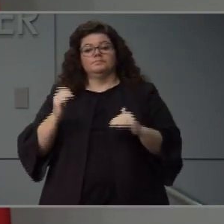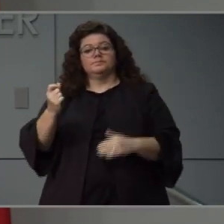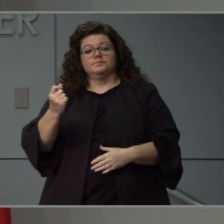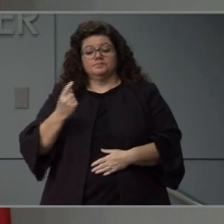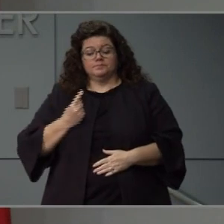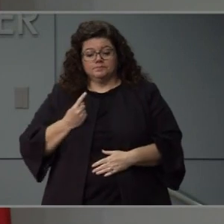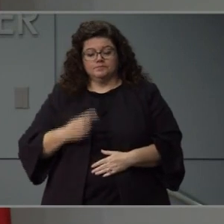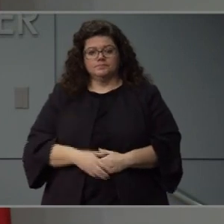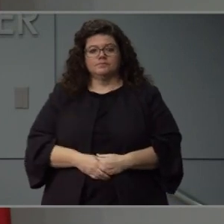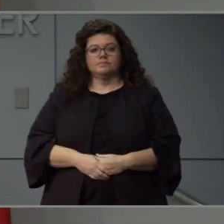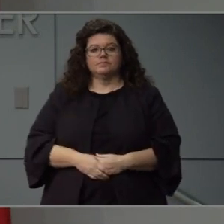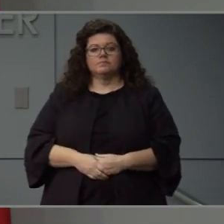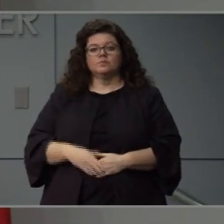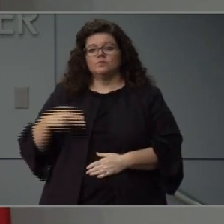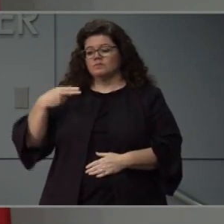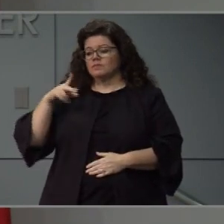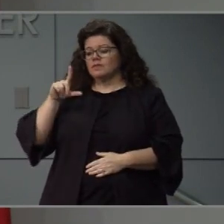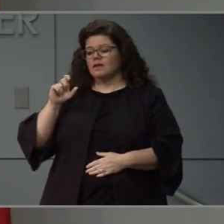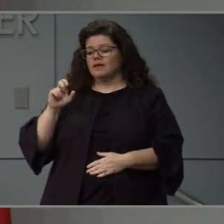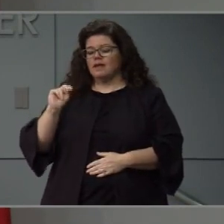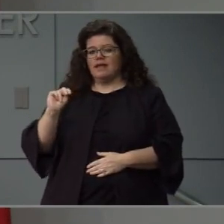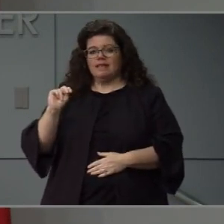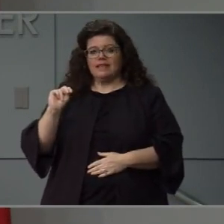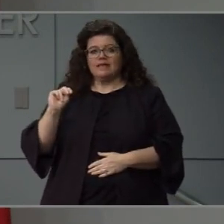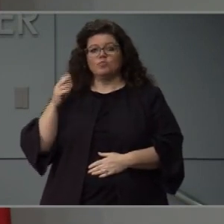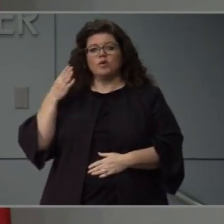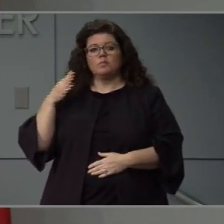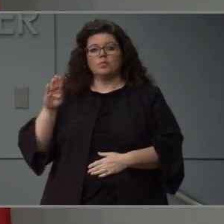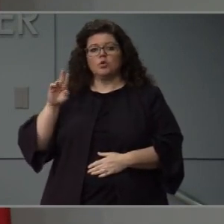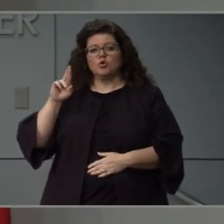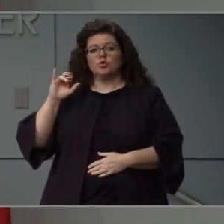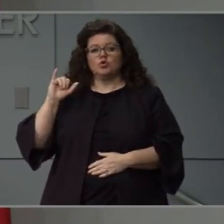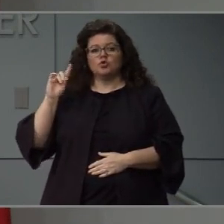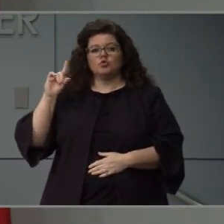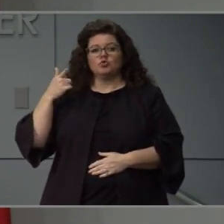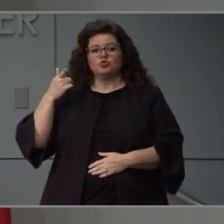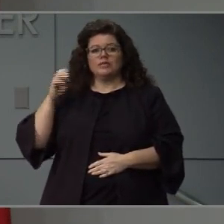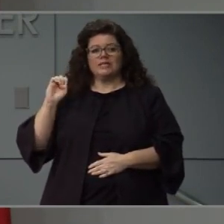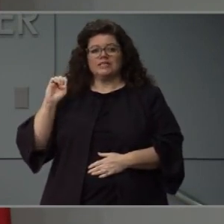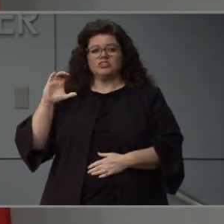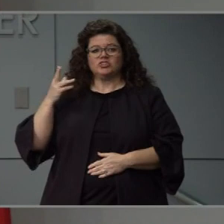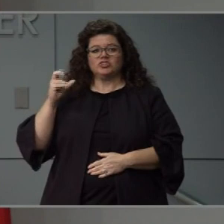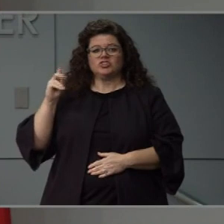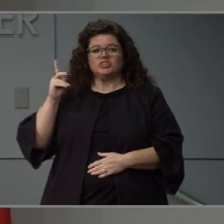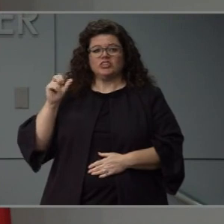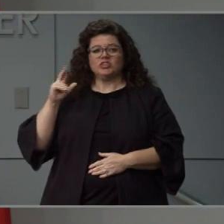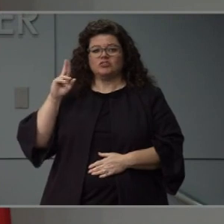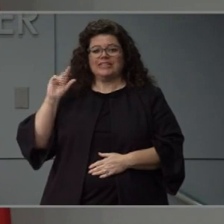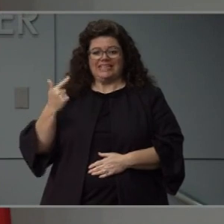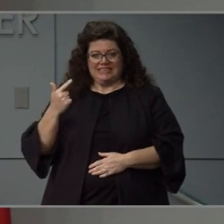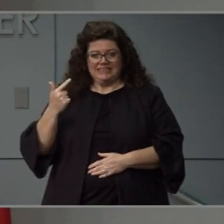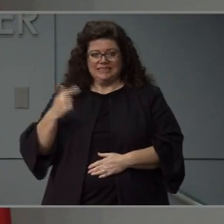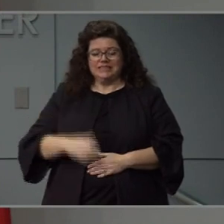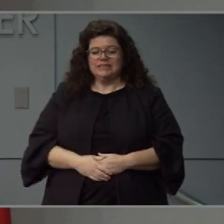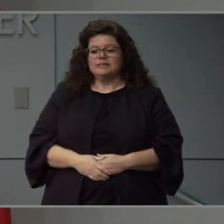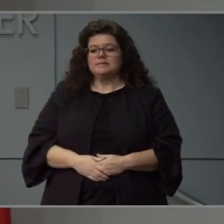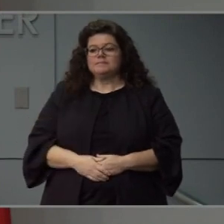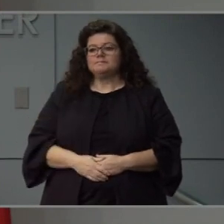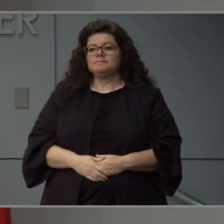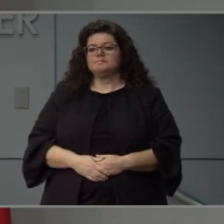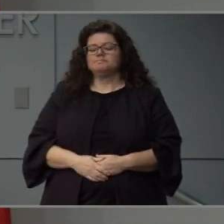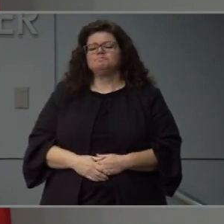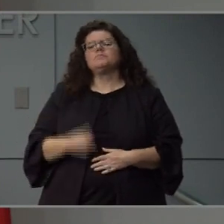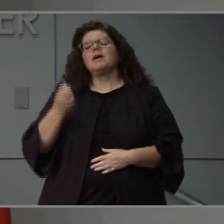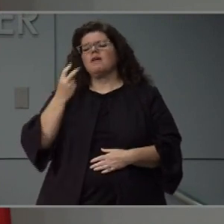Next question is from Helen Chickering with Blue Ridge Public Radio. Thank you, Dr. Cohen. Another question I have two